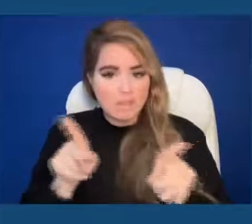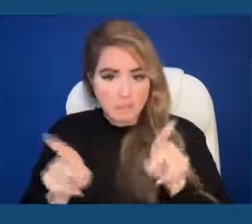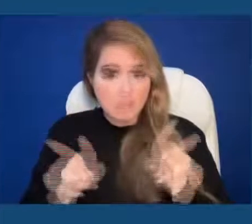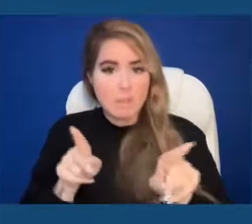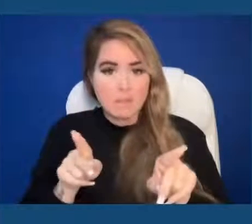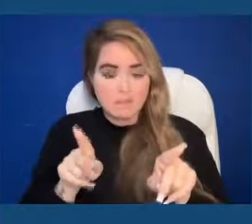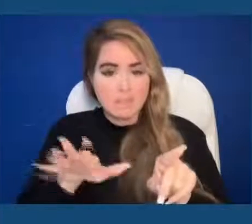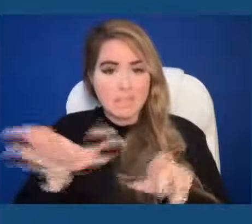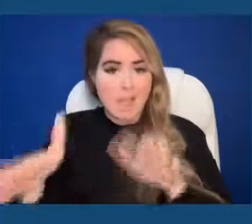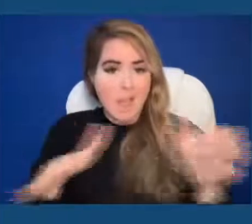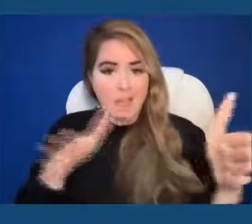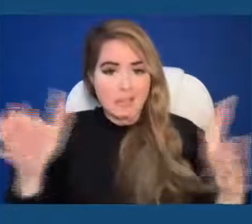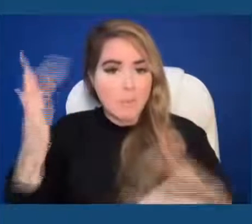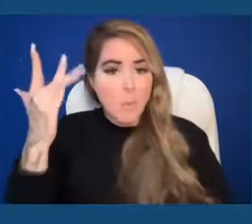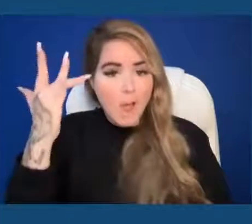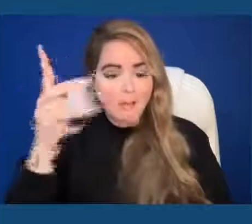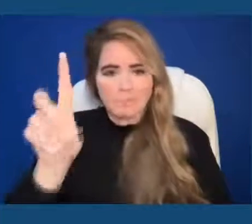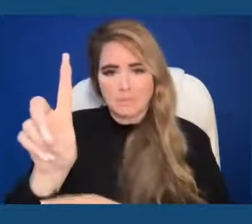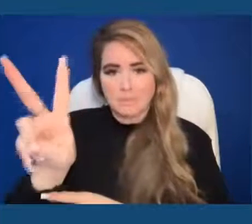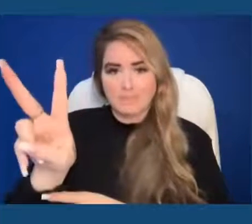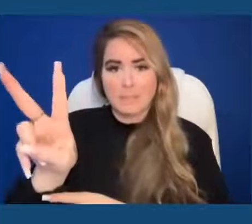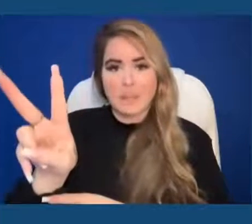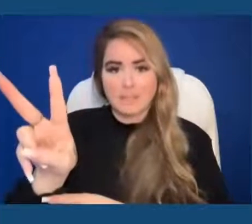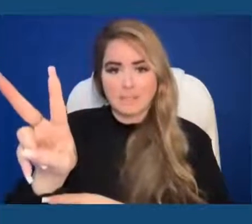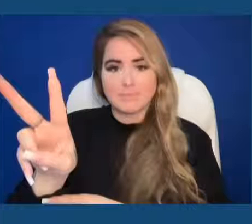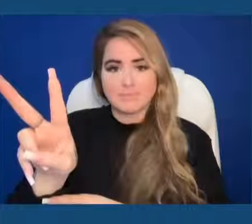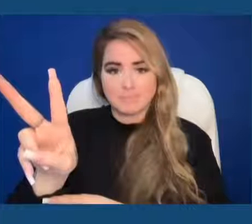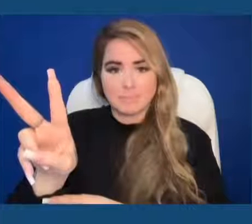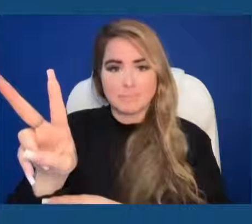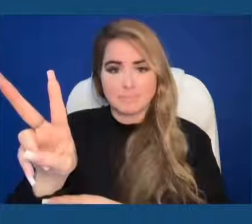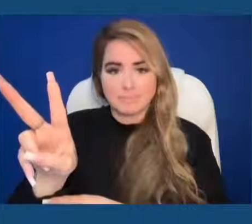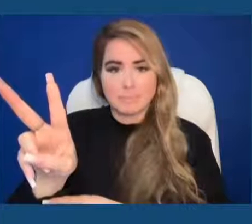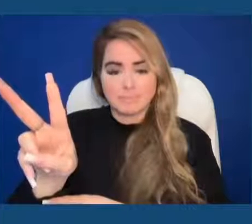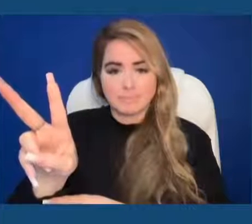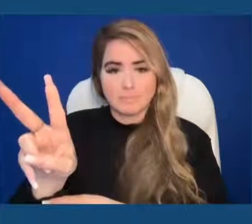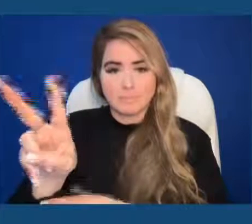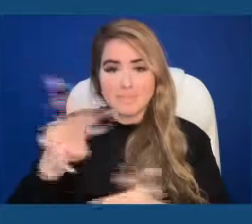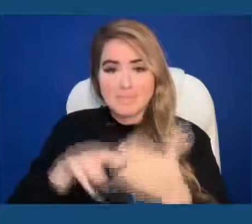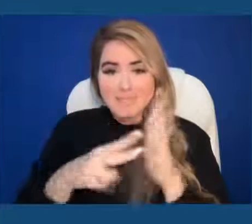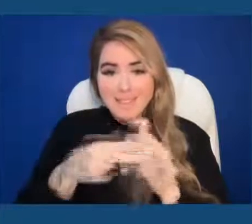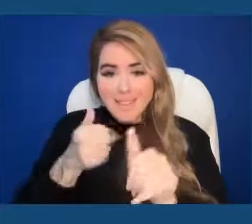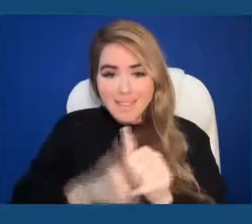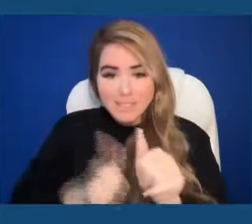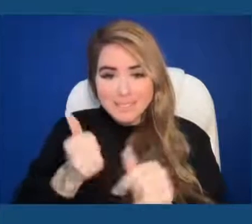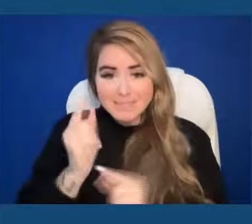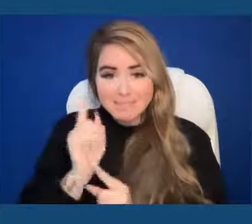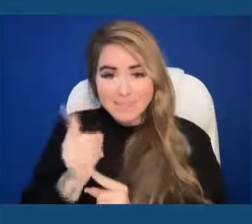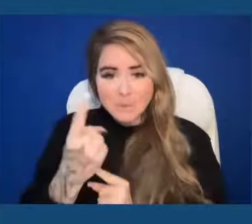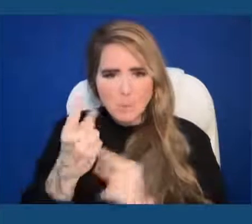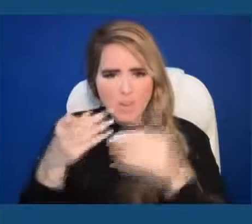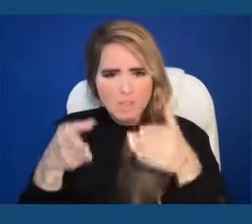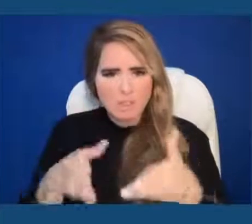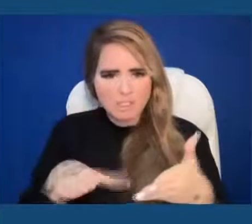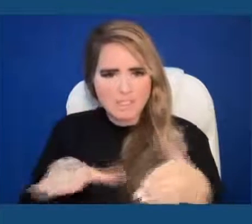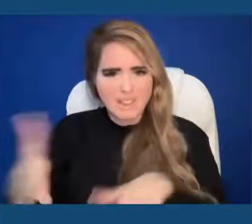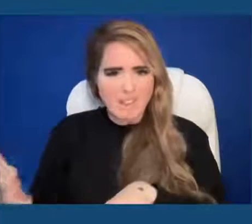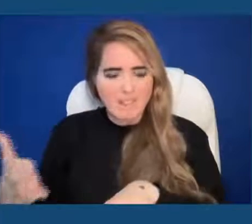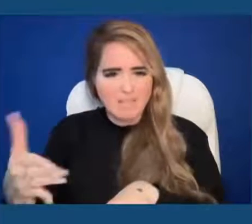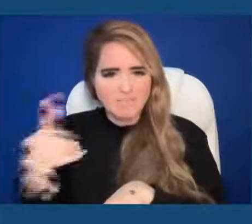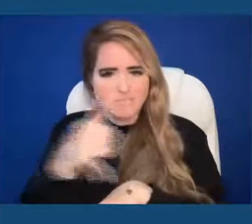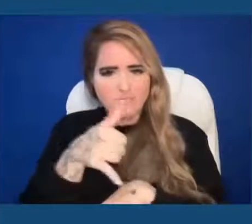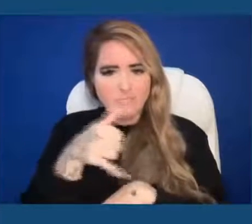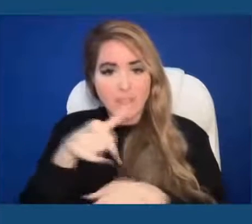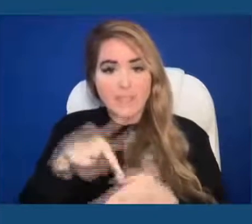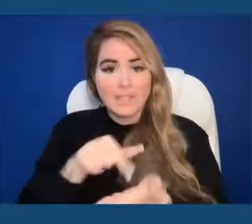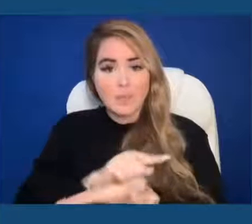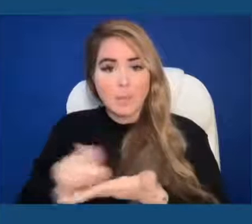died at the hands of domestic violence. That's 1 every 10 minutes. As we gather this week to